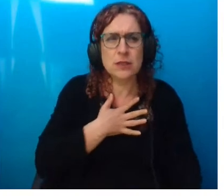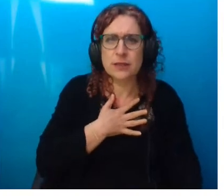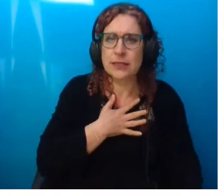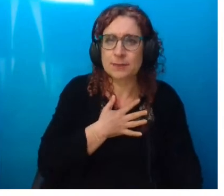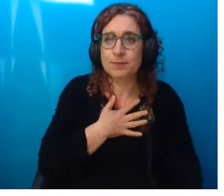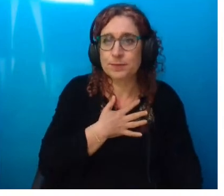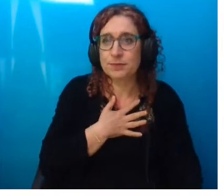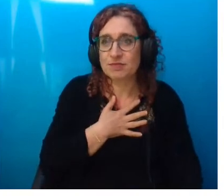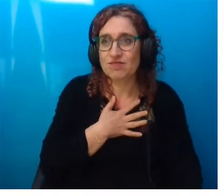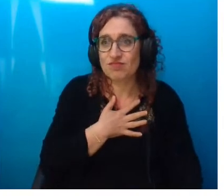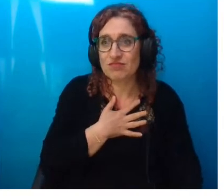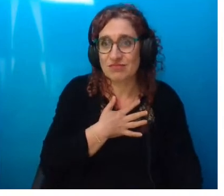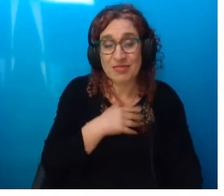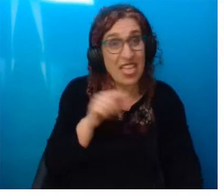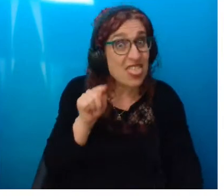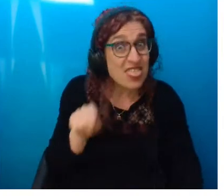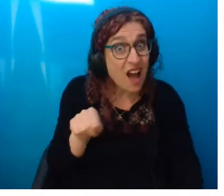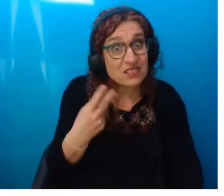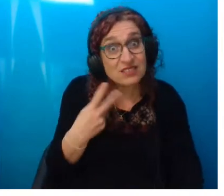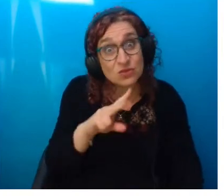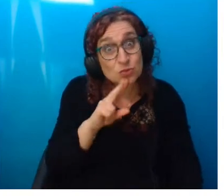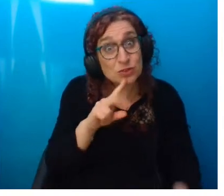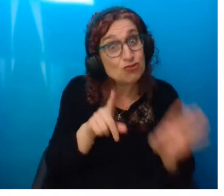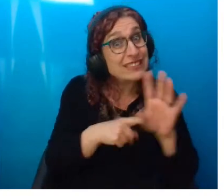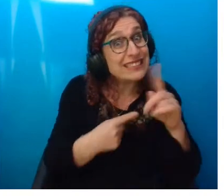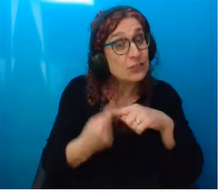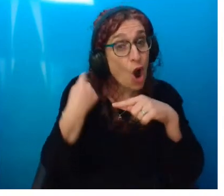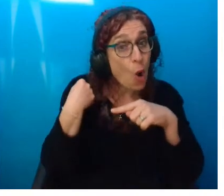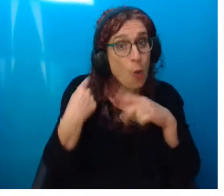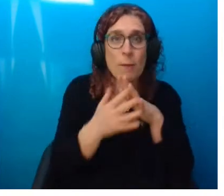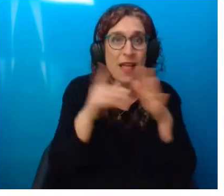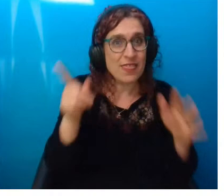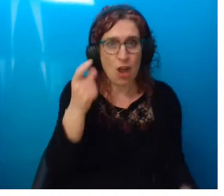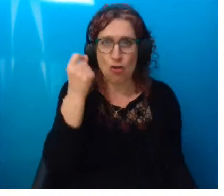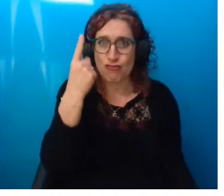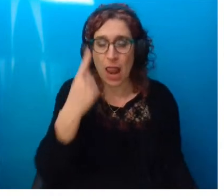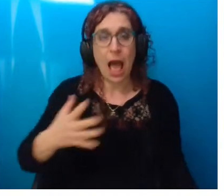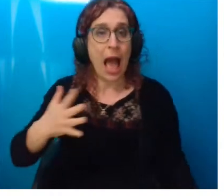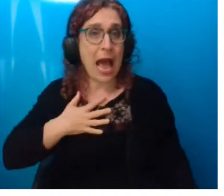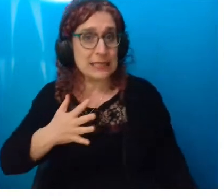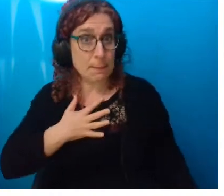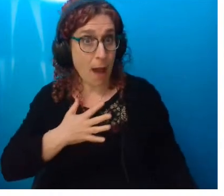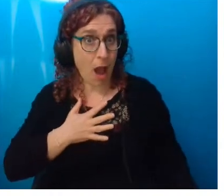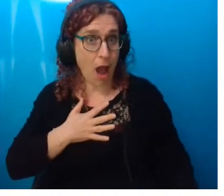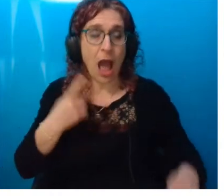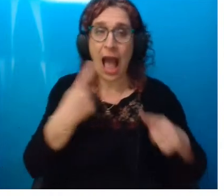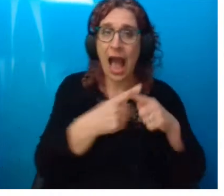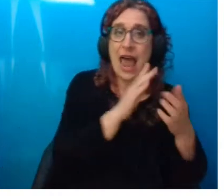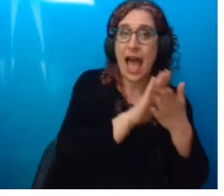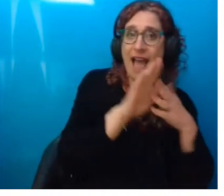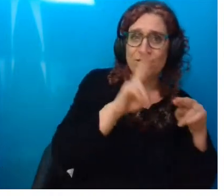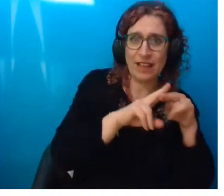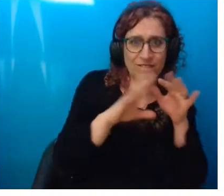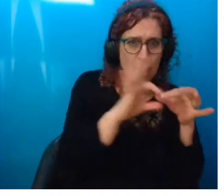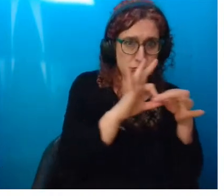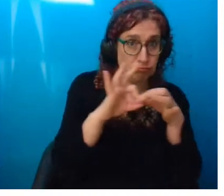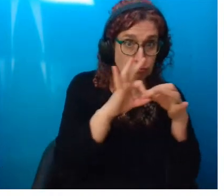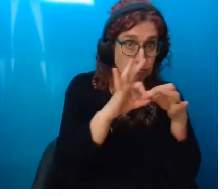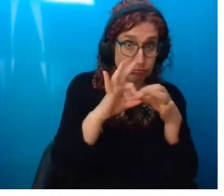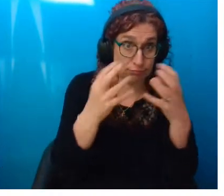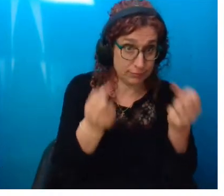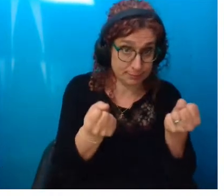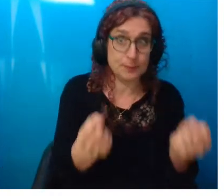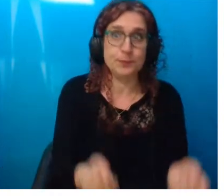even 200 years ago, the link between hay fever and asthma was noted. The